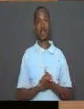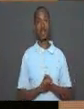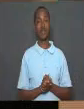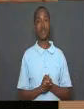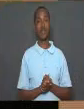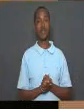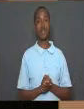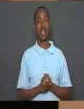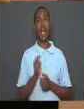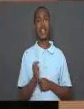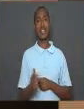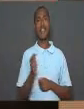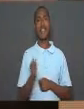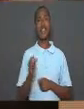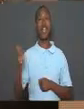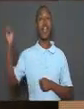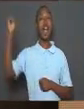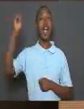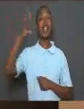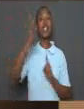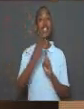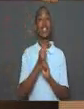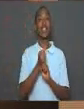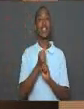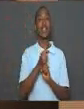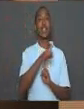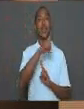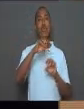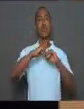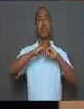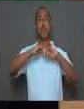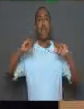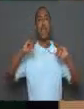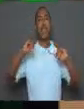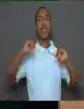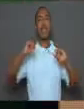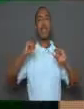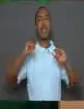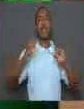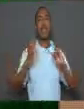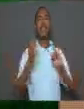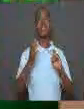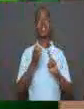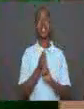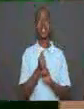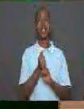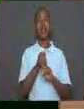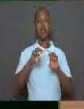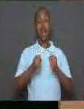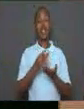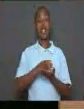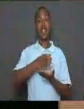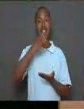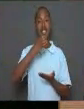To activate a light stick, you bend the stick, which breaks the glass